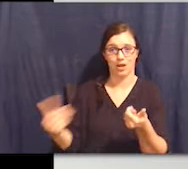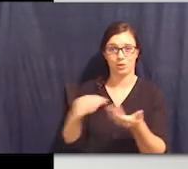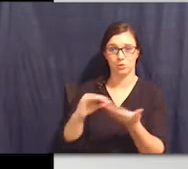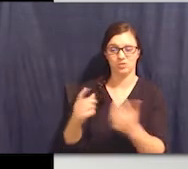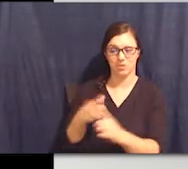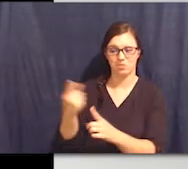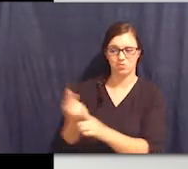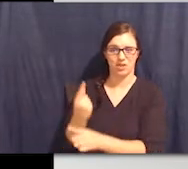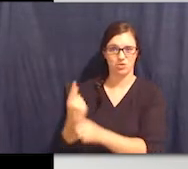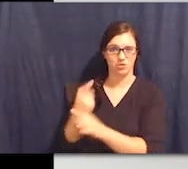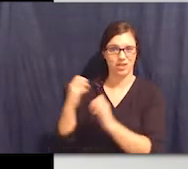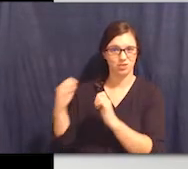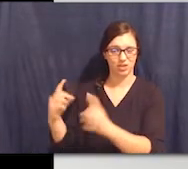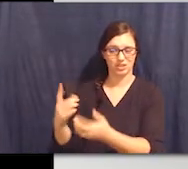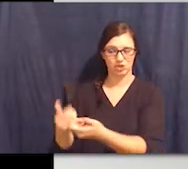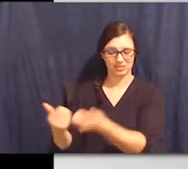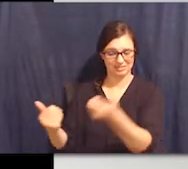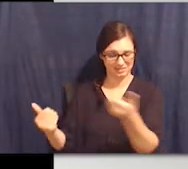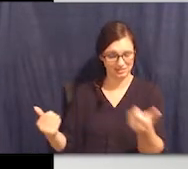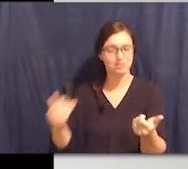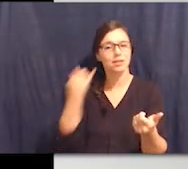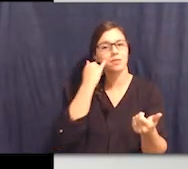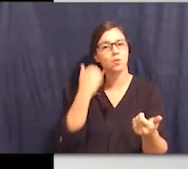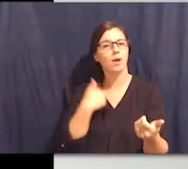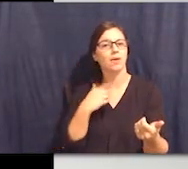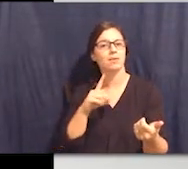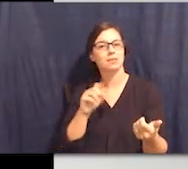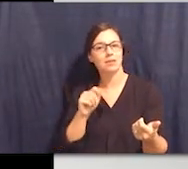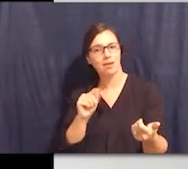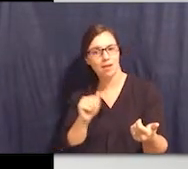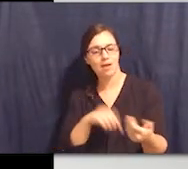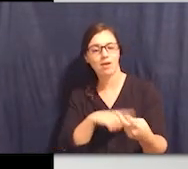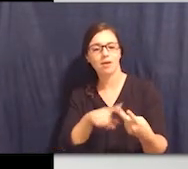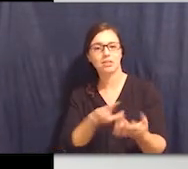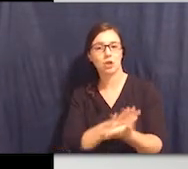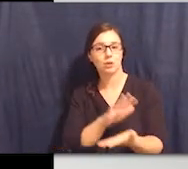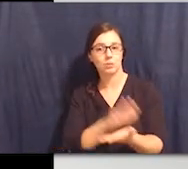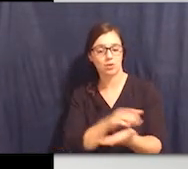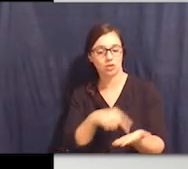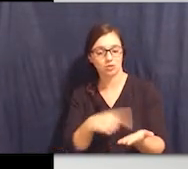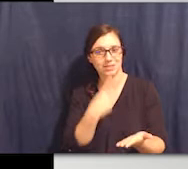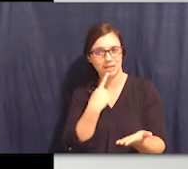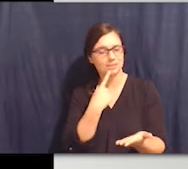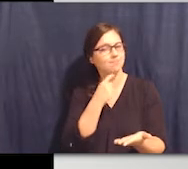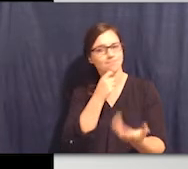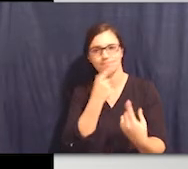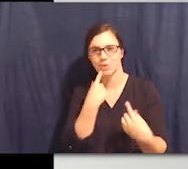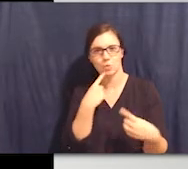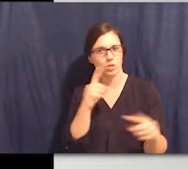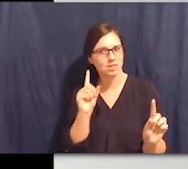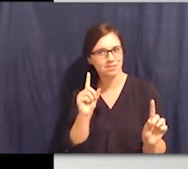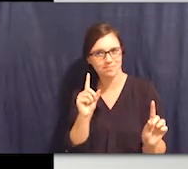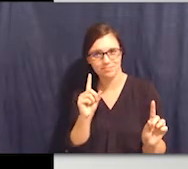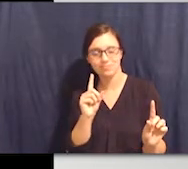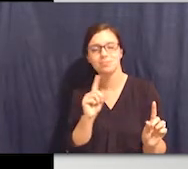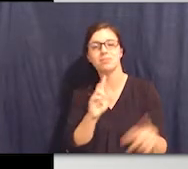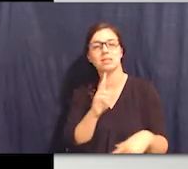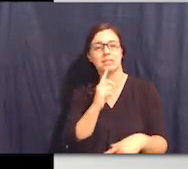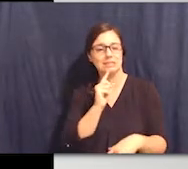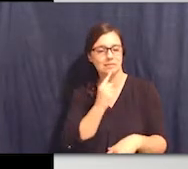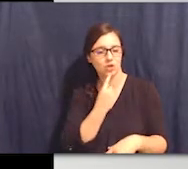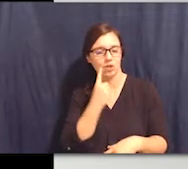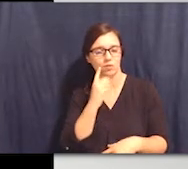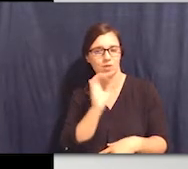regular education placement when we've got the data and the documentation that says it's not working, the nature or severity